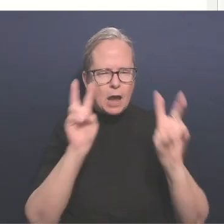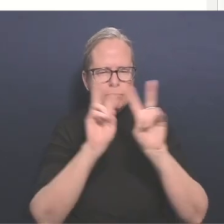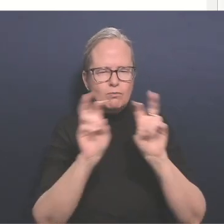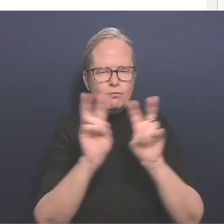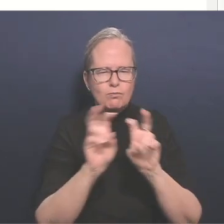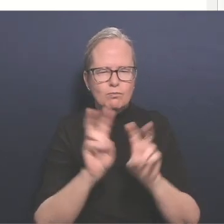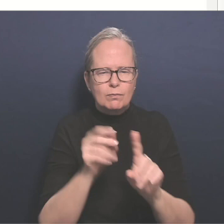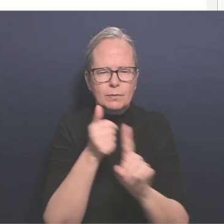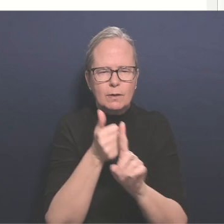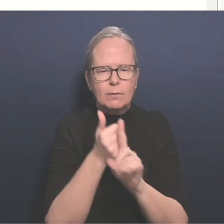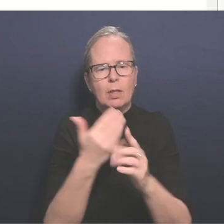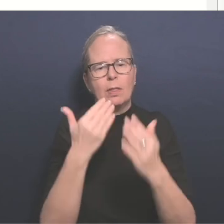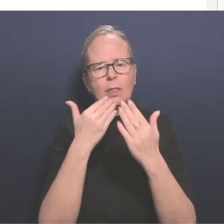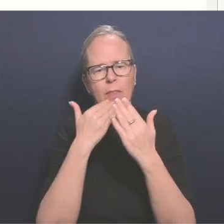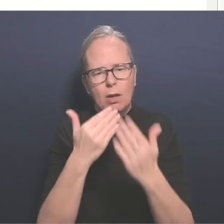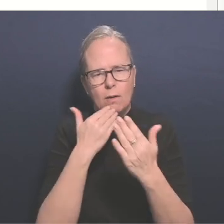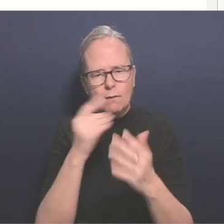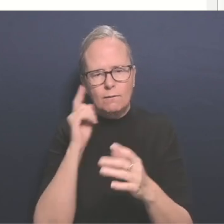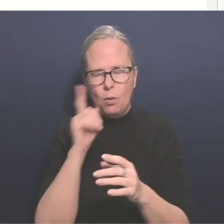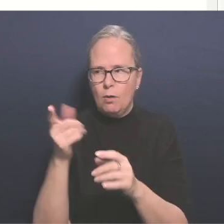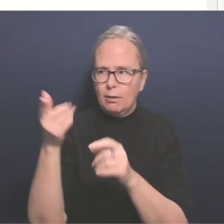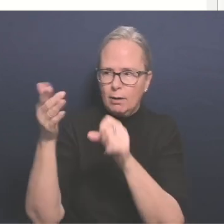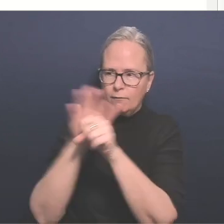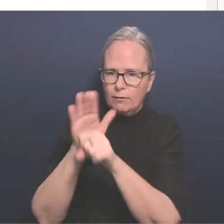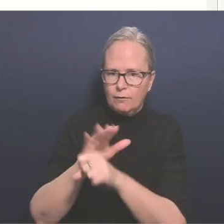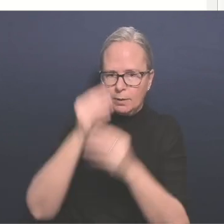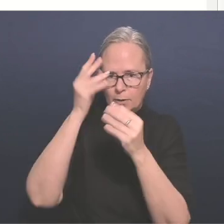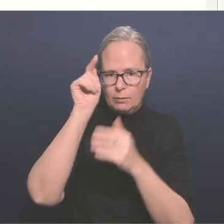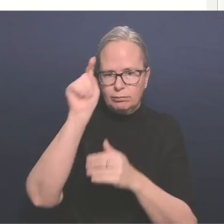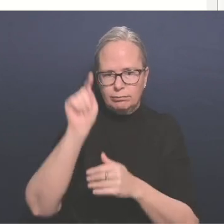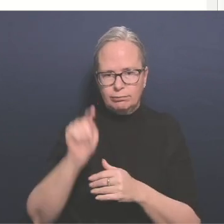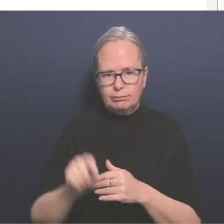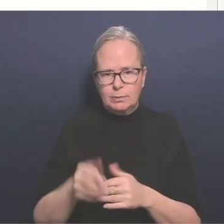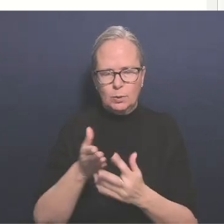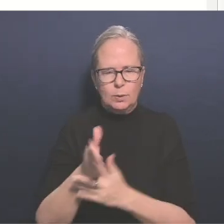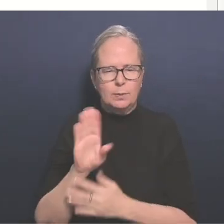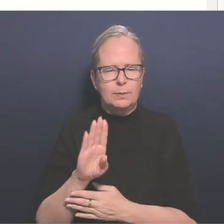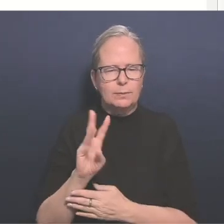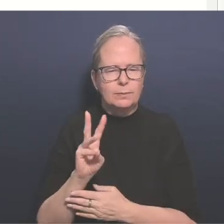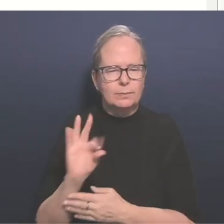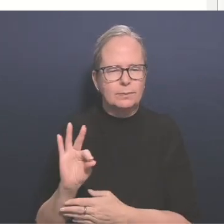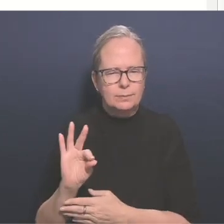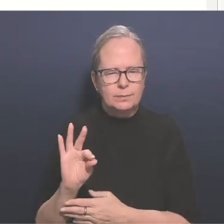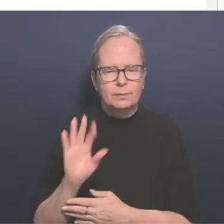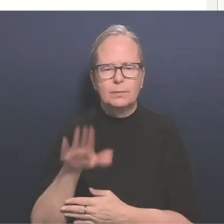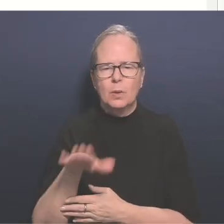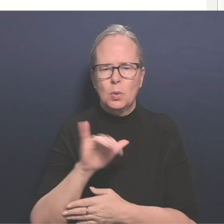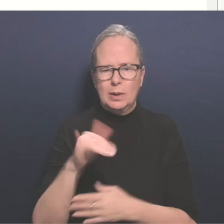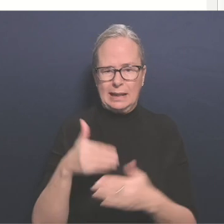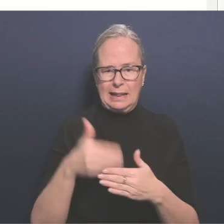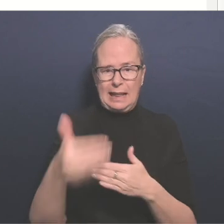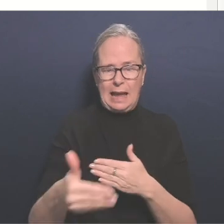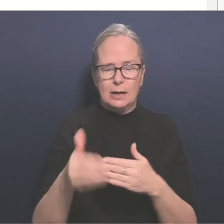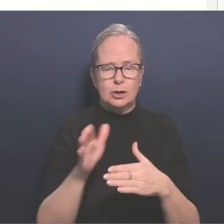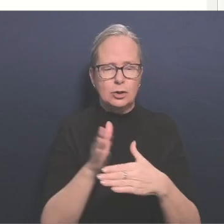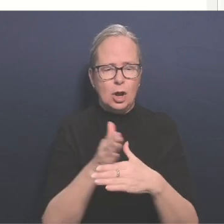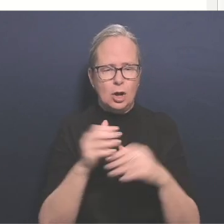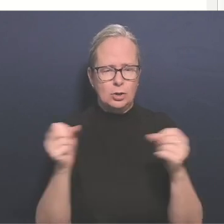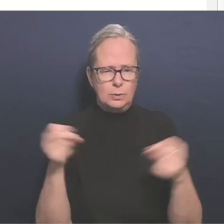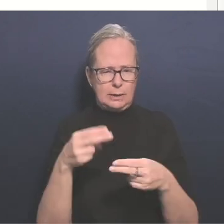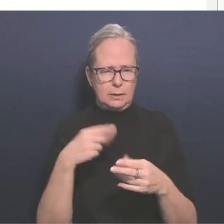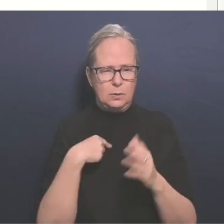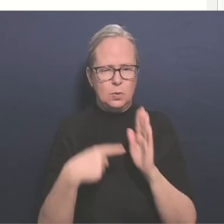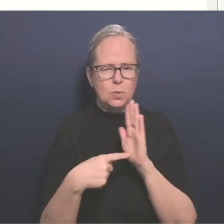and show you who was involved and is involved in that pilot project, which is still ongoing. In addition to going to the site